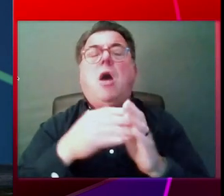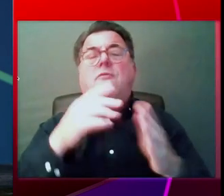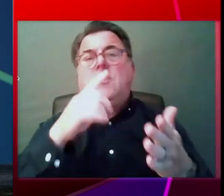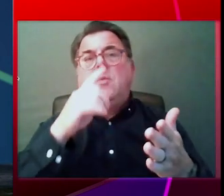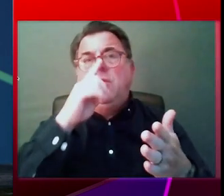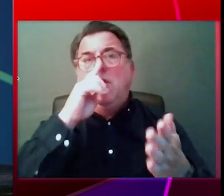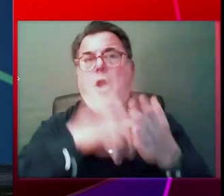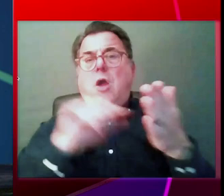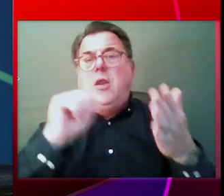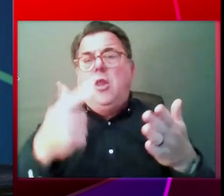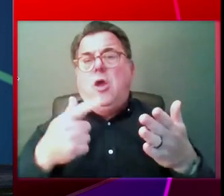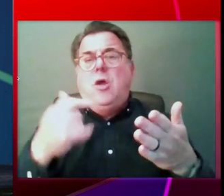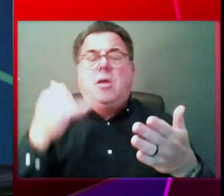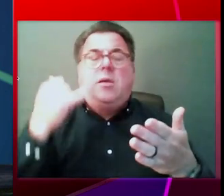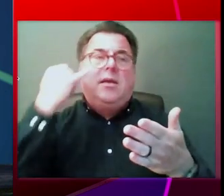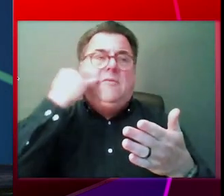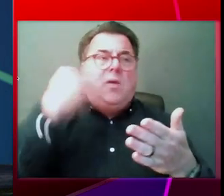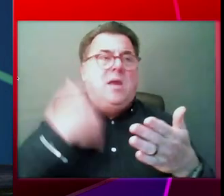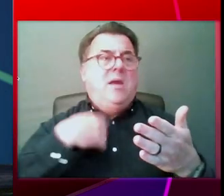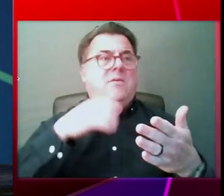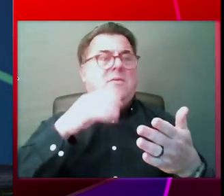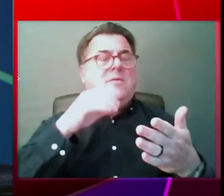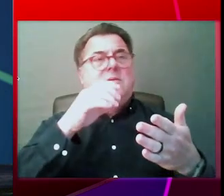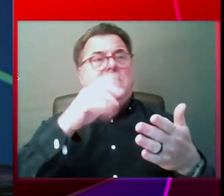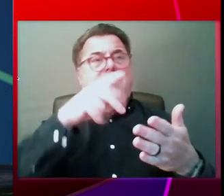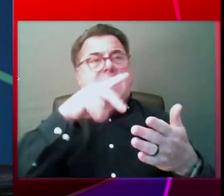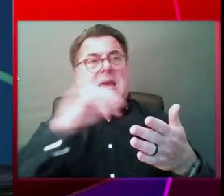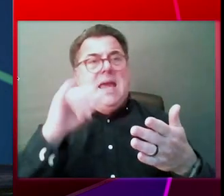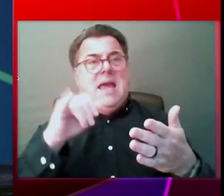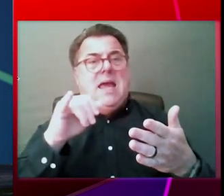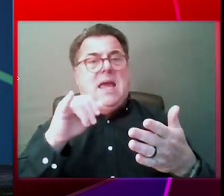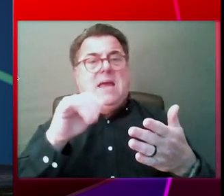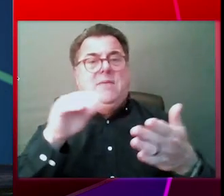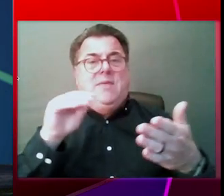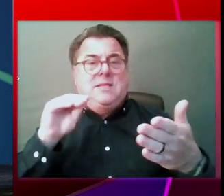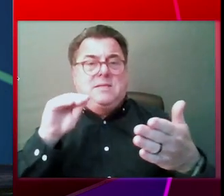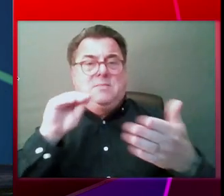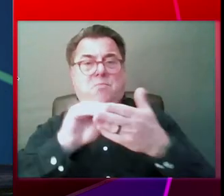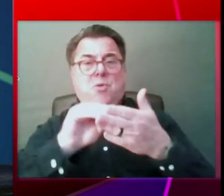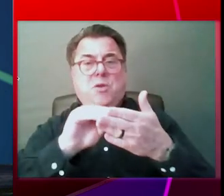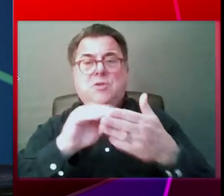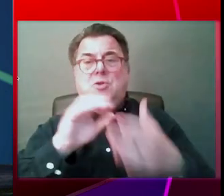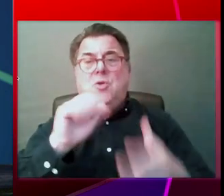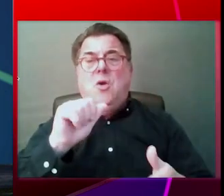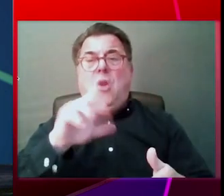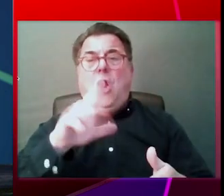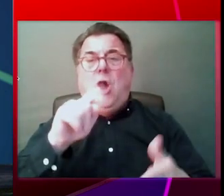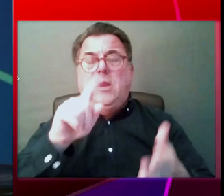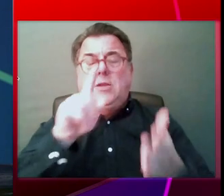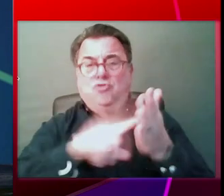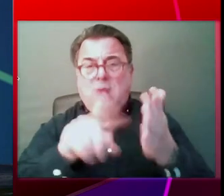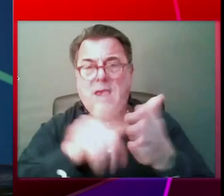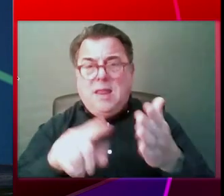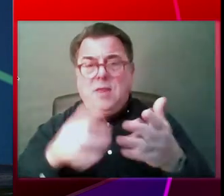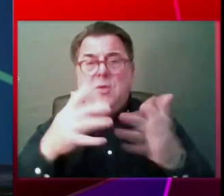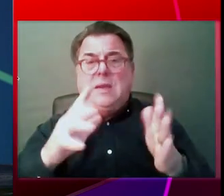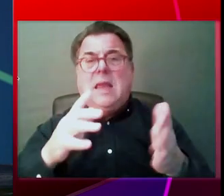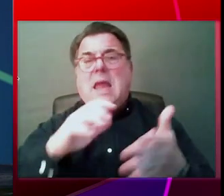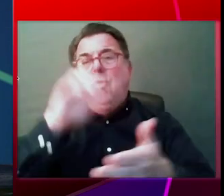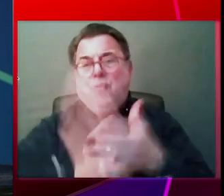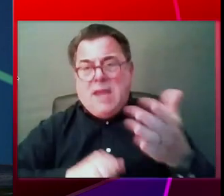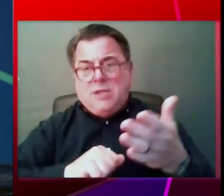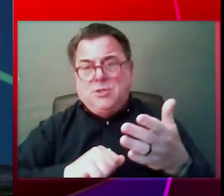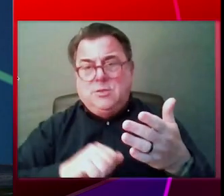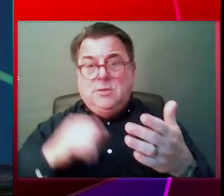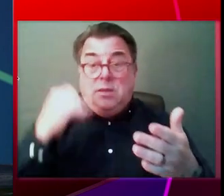like a PII being logged into the audit trail itself, you can enable redaction with that. If you wanted that